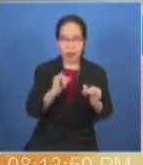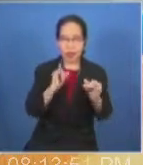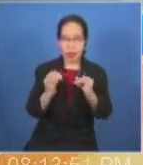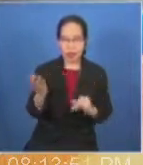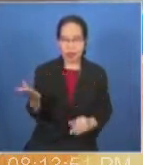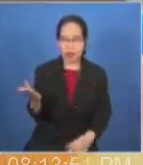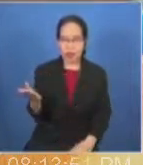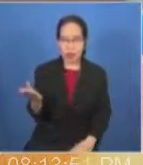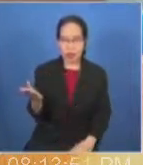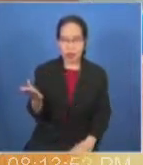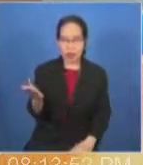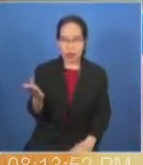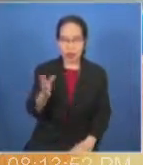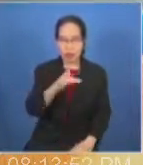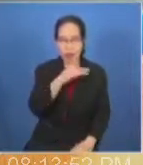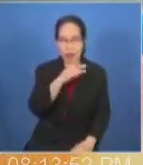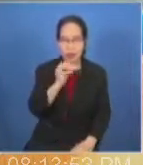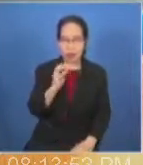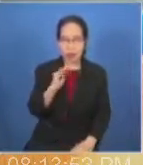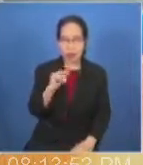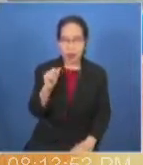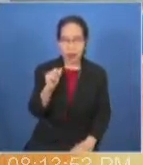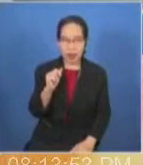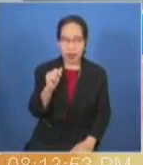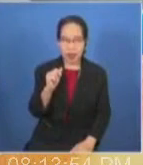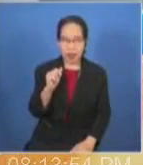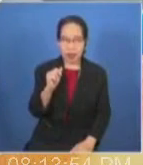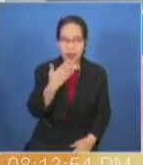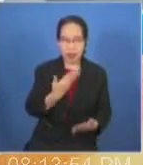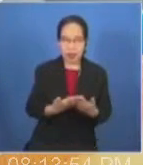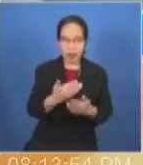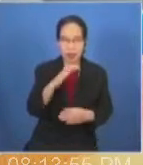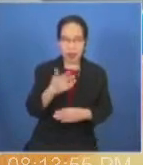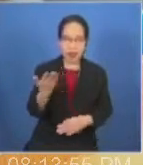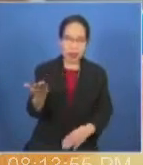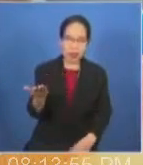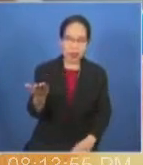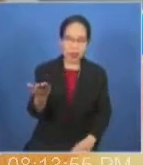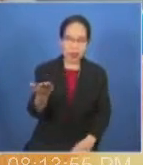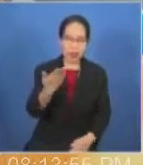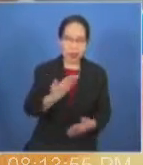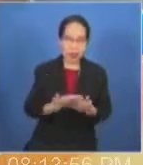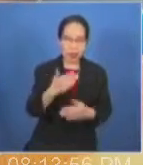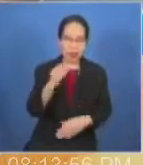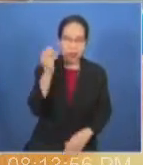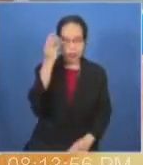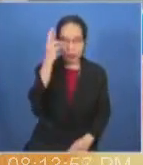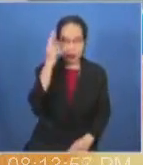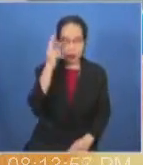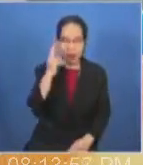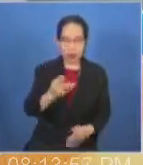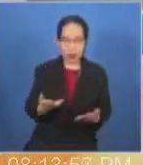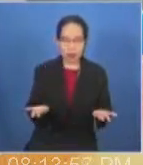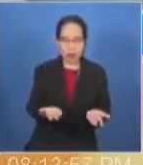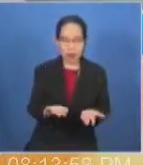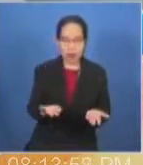Let us interview one of them, Mrs. Maria Faye. Good evening.